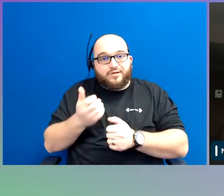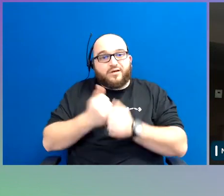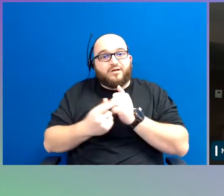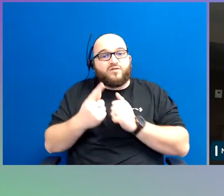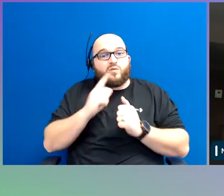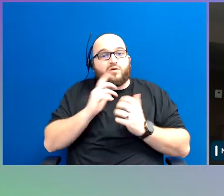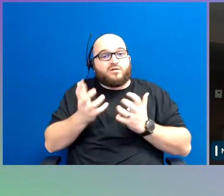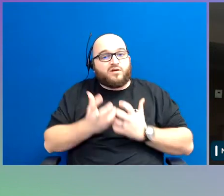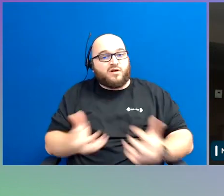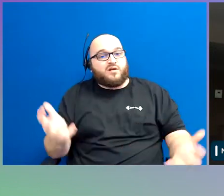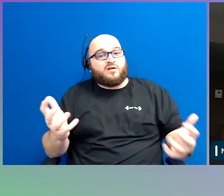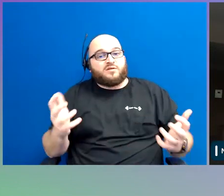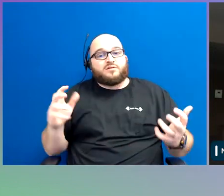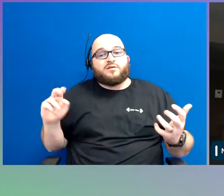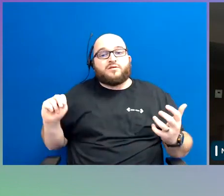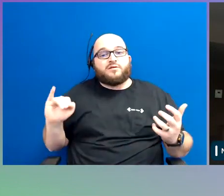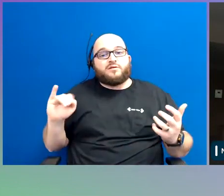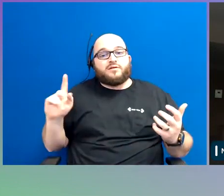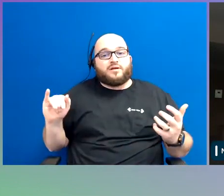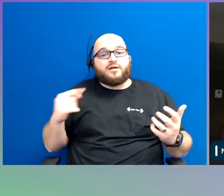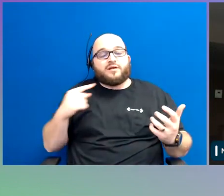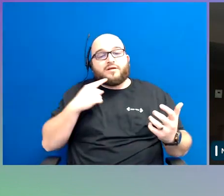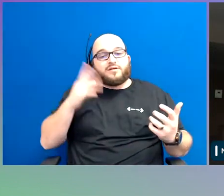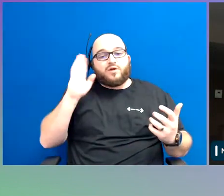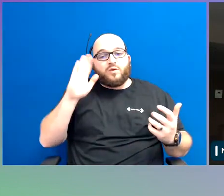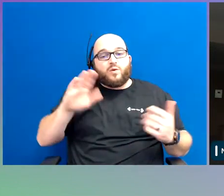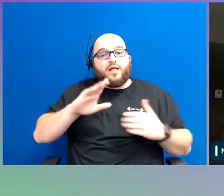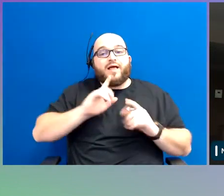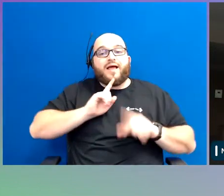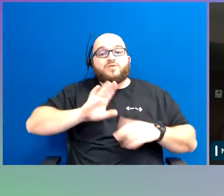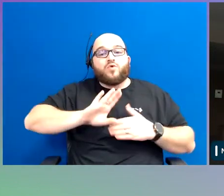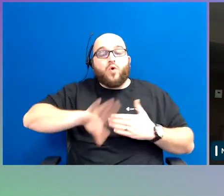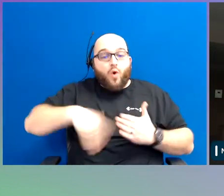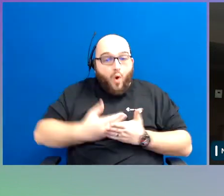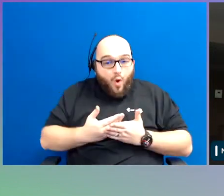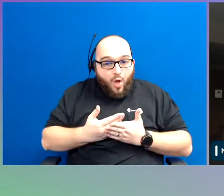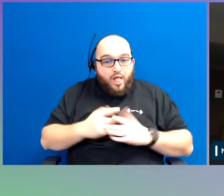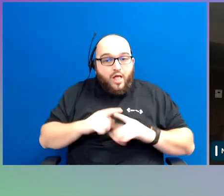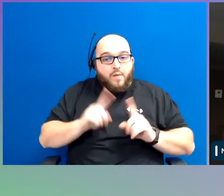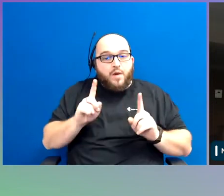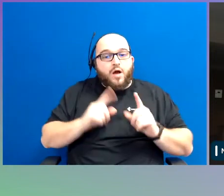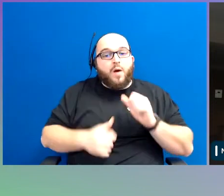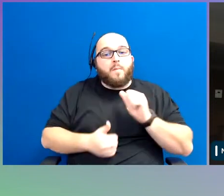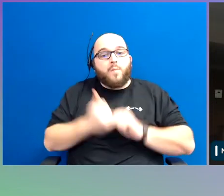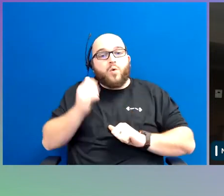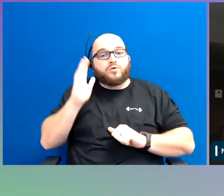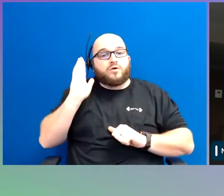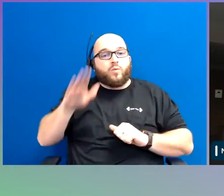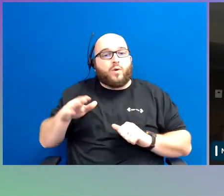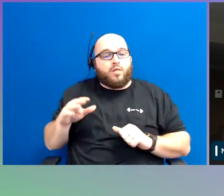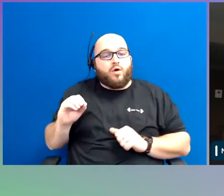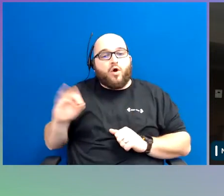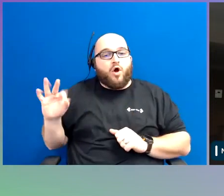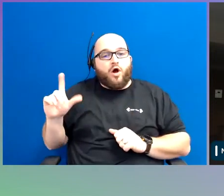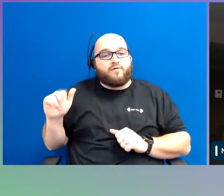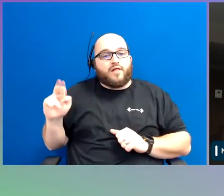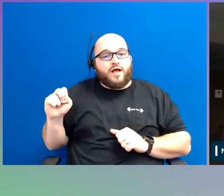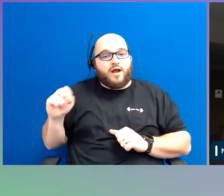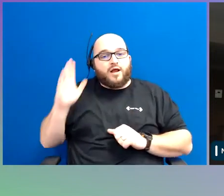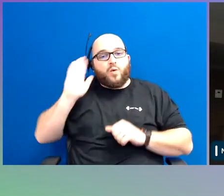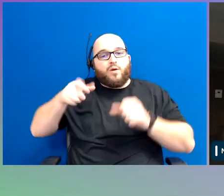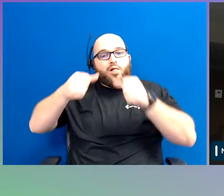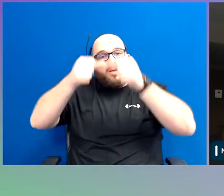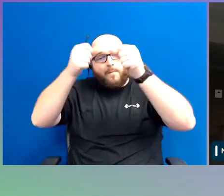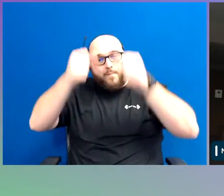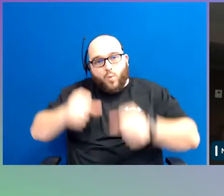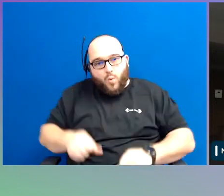audience, Nikki said that she will answer all of them, but we will do most of that offline, and then we will post the answers to this